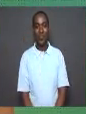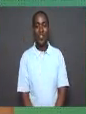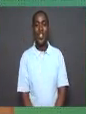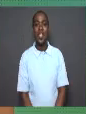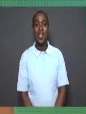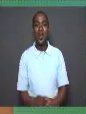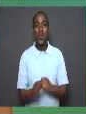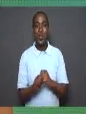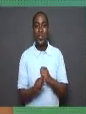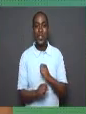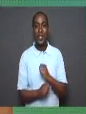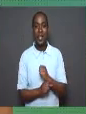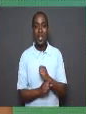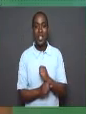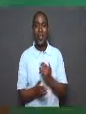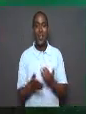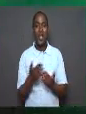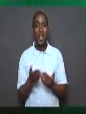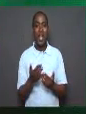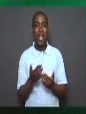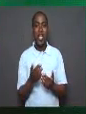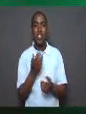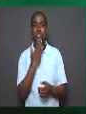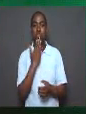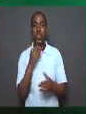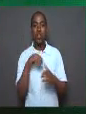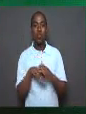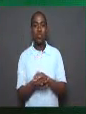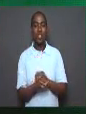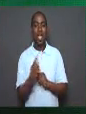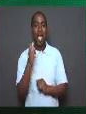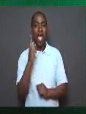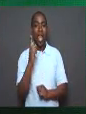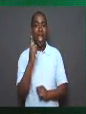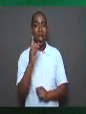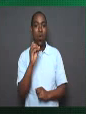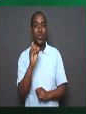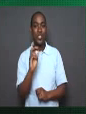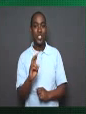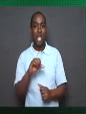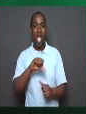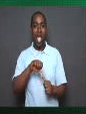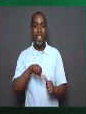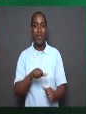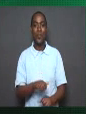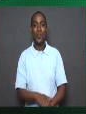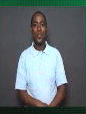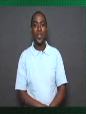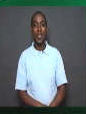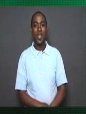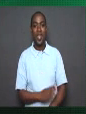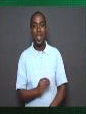Basically, in simple sugars, there is one oxygen atom and